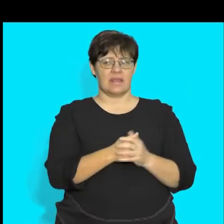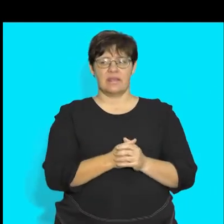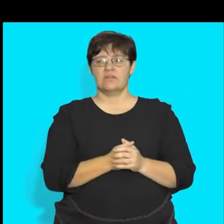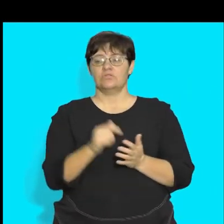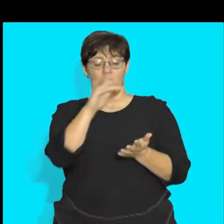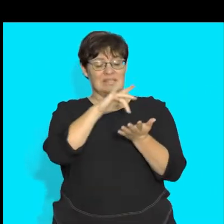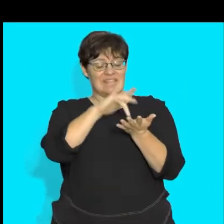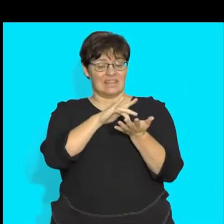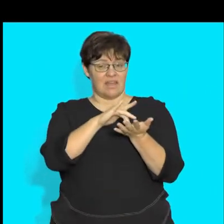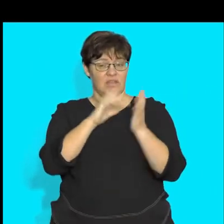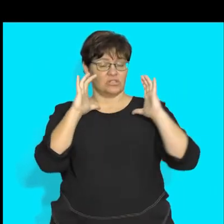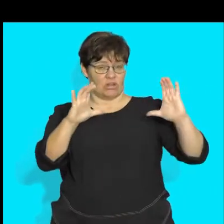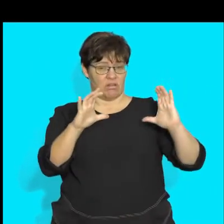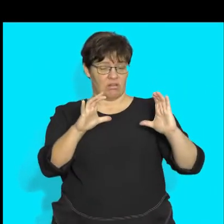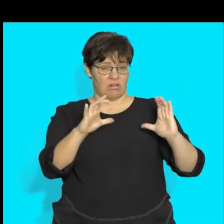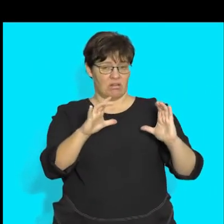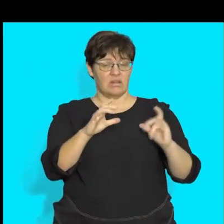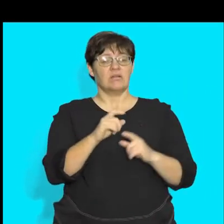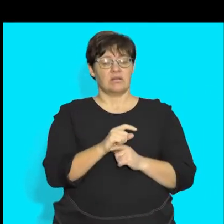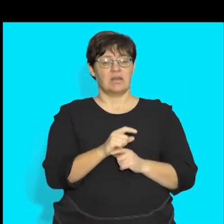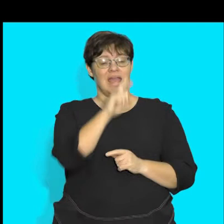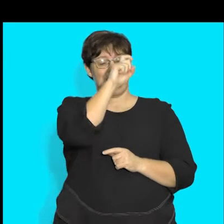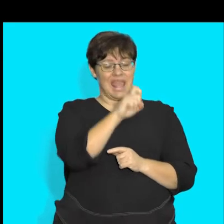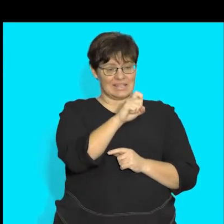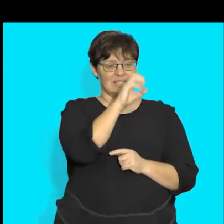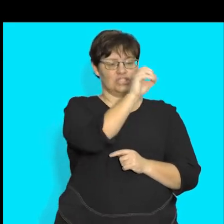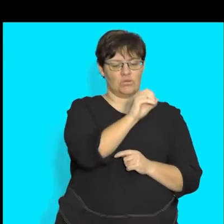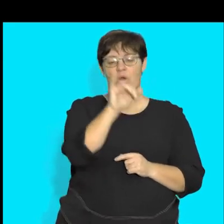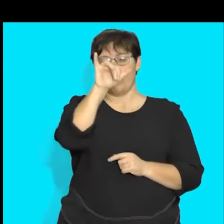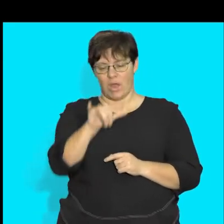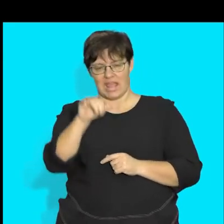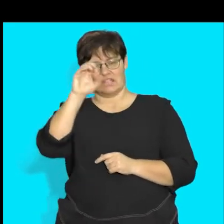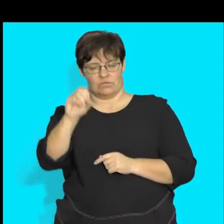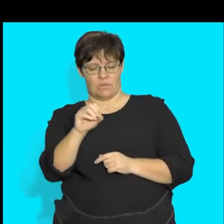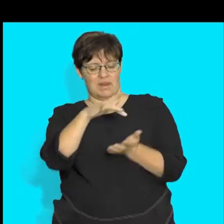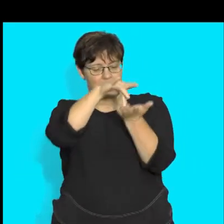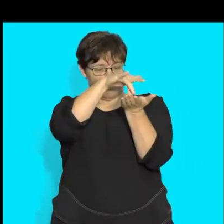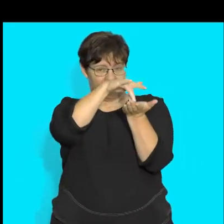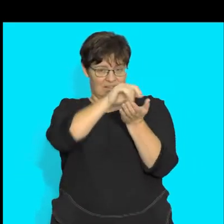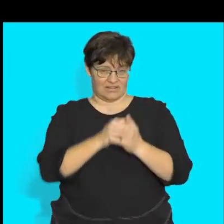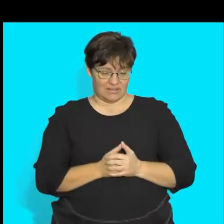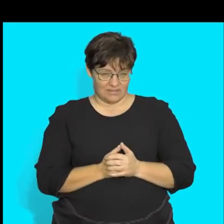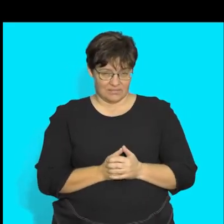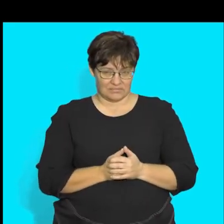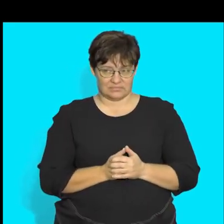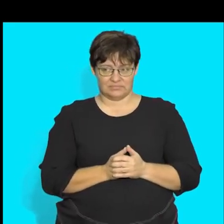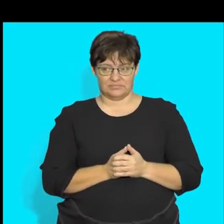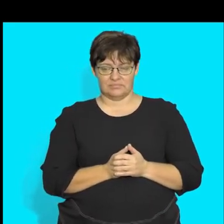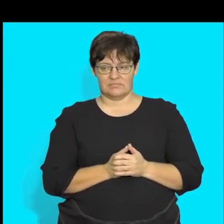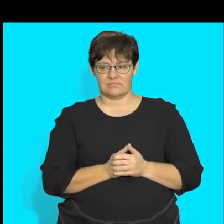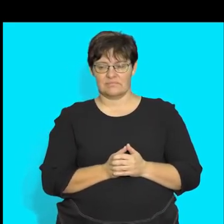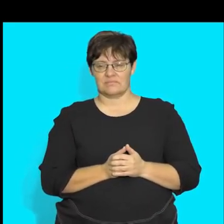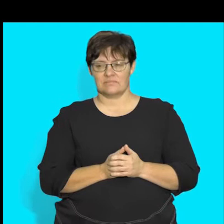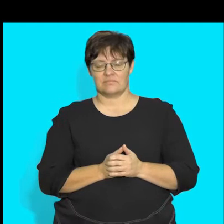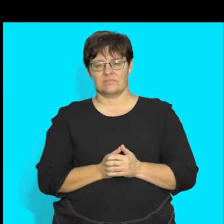that means the center of my circle is at x equals 0 and y equals 0, which is the center